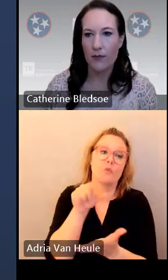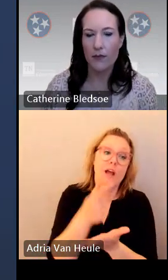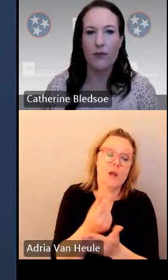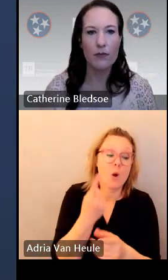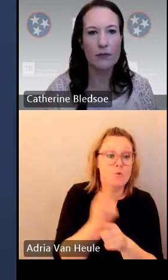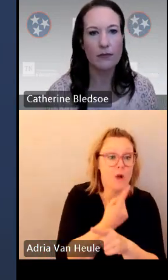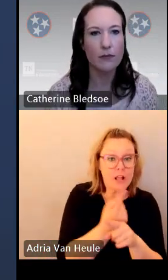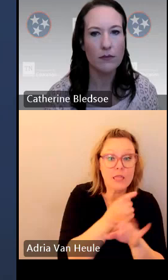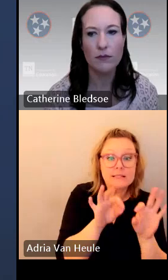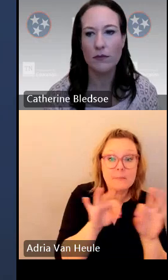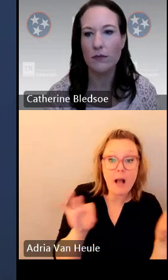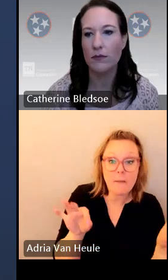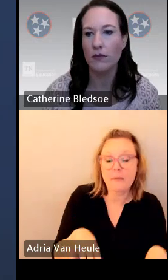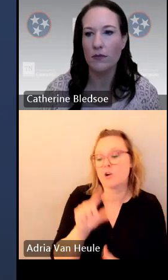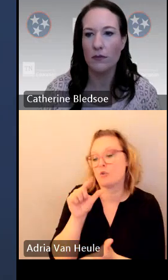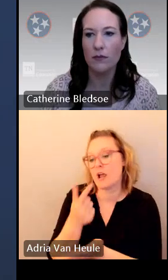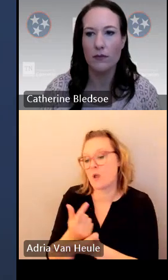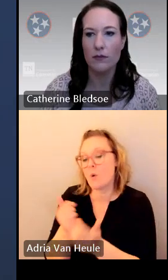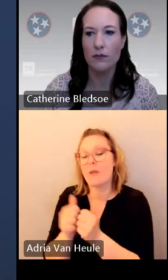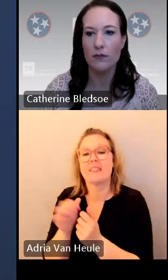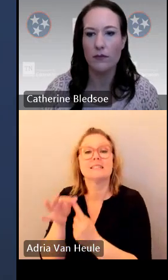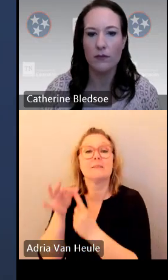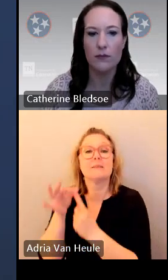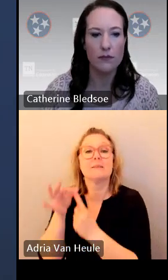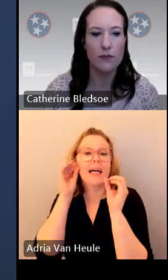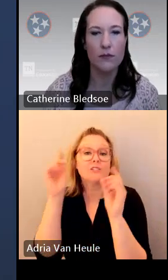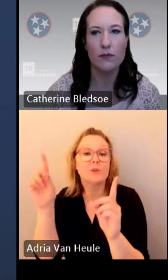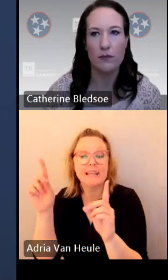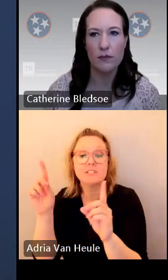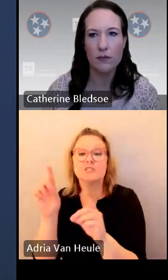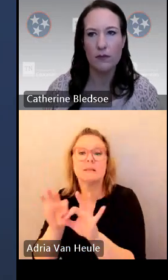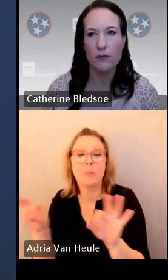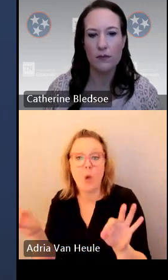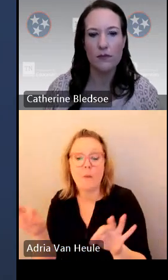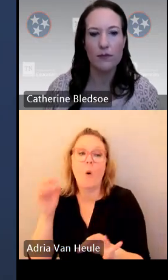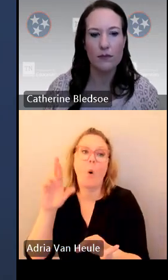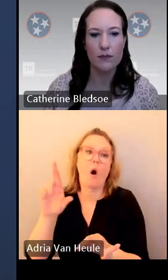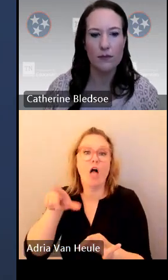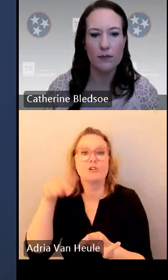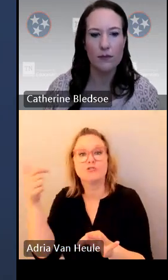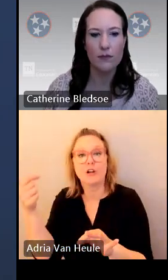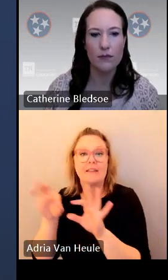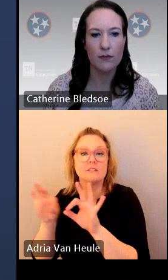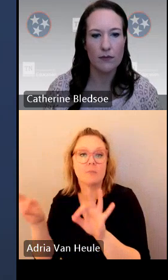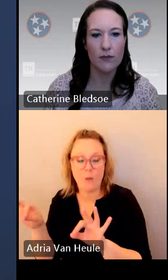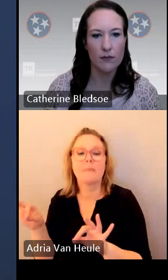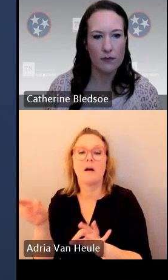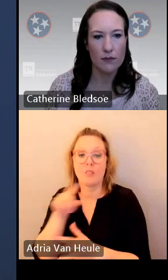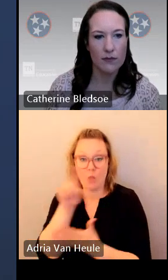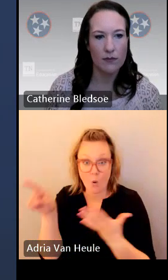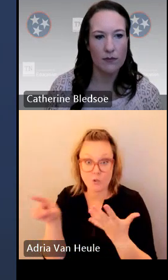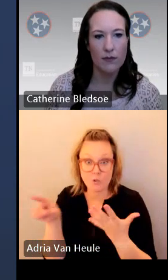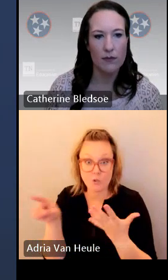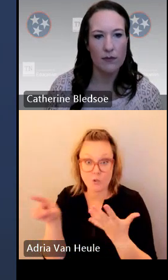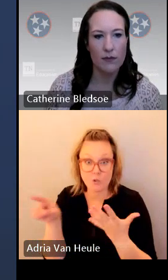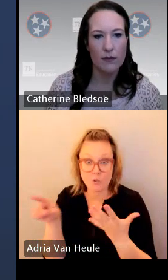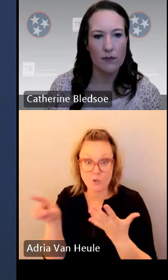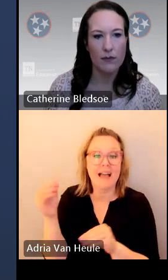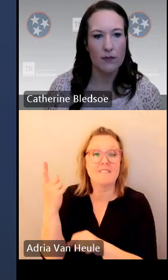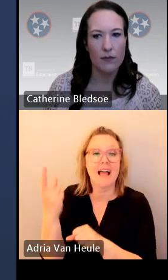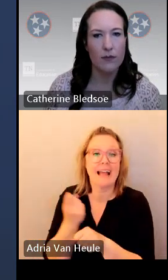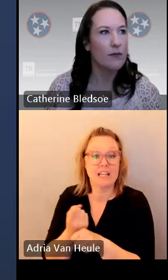with a special education diploma, an alternative diploma, that whole list. So these are students that have exited out a year ago. But that